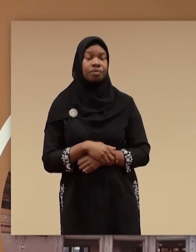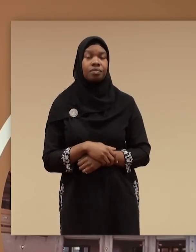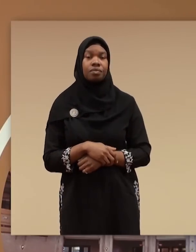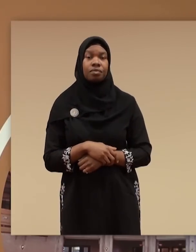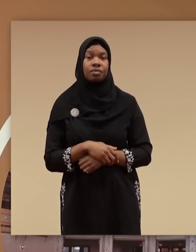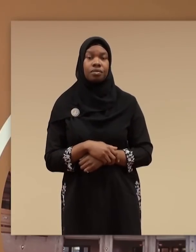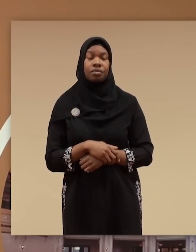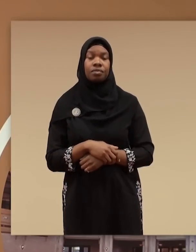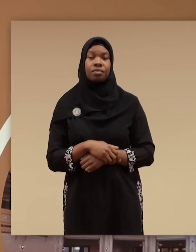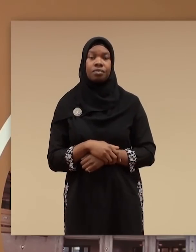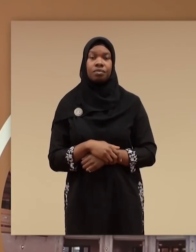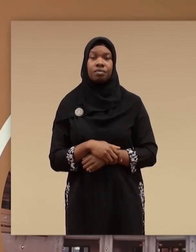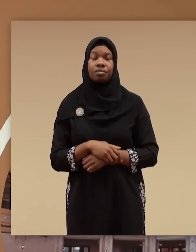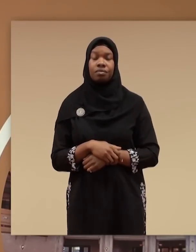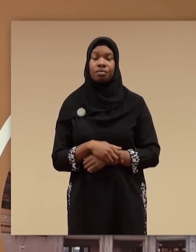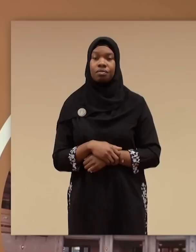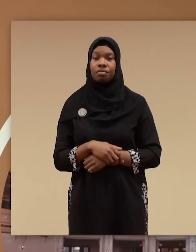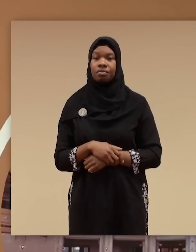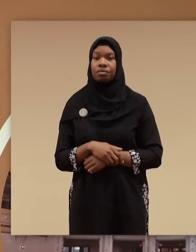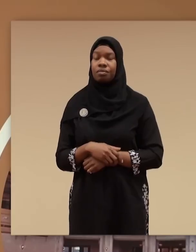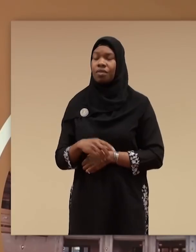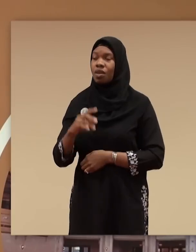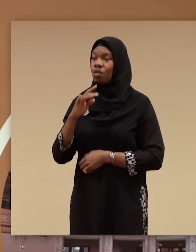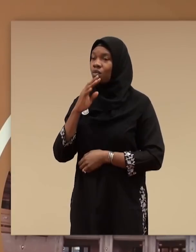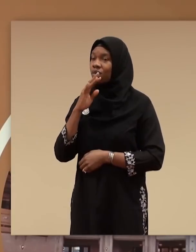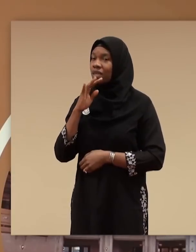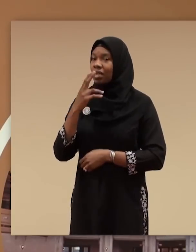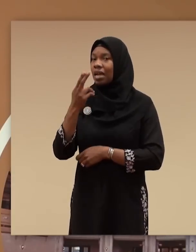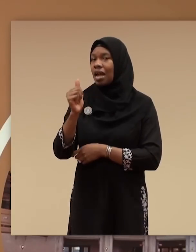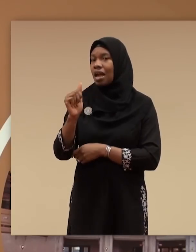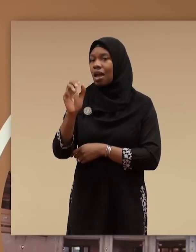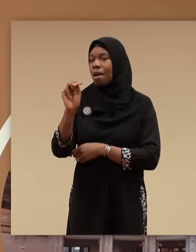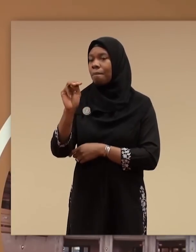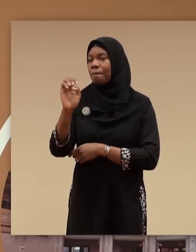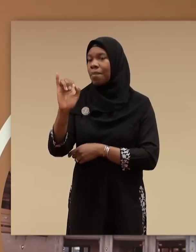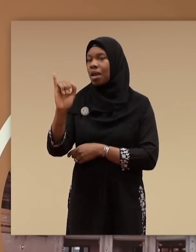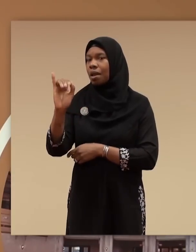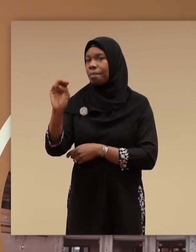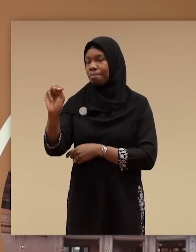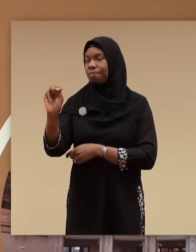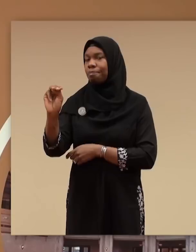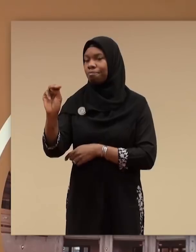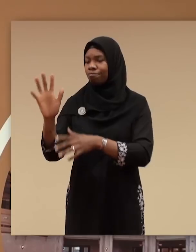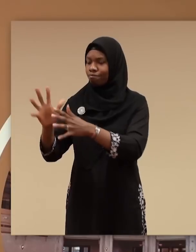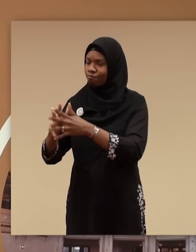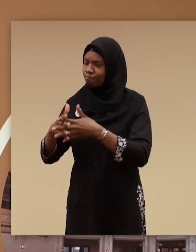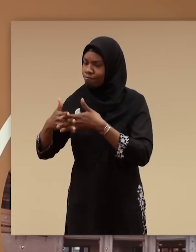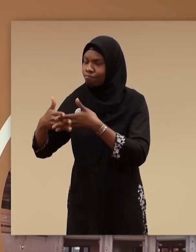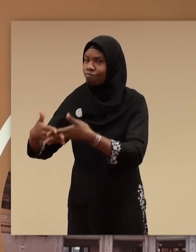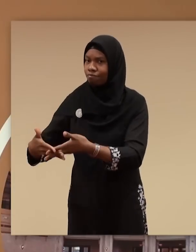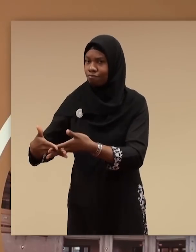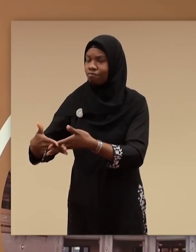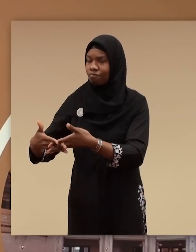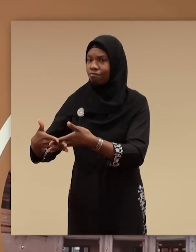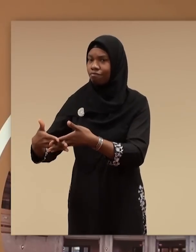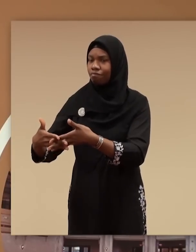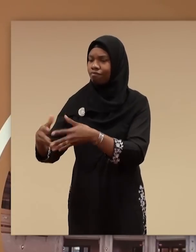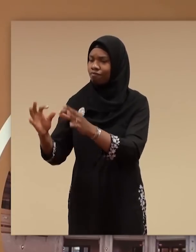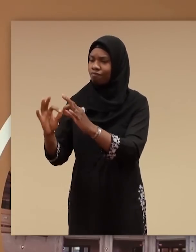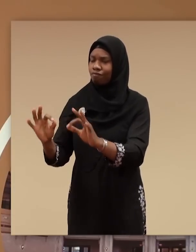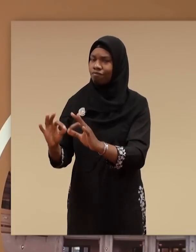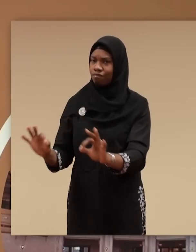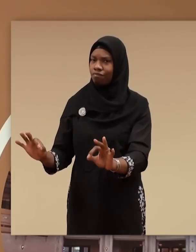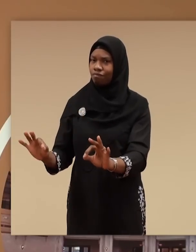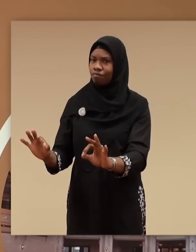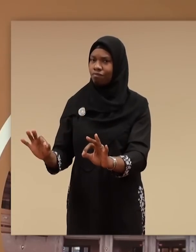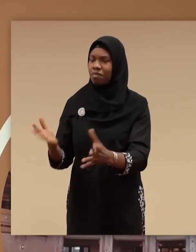recited unto him Hamim Tanzilul Kitabi min ar-Rahman ar-Rahim to almost half